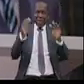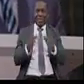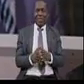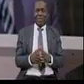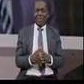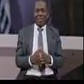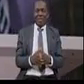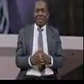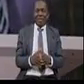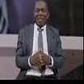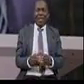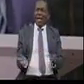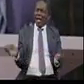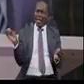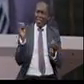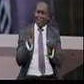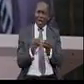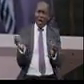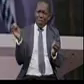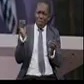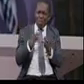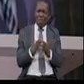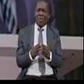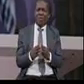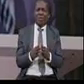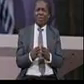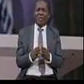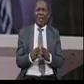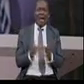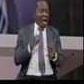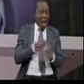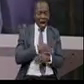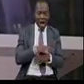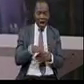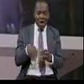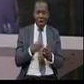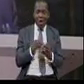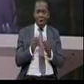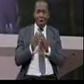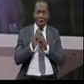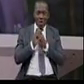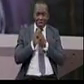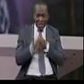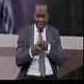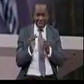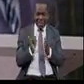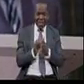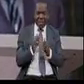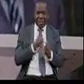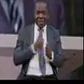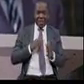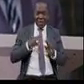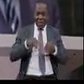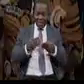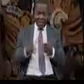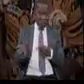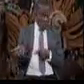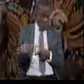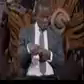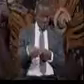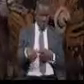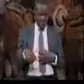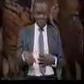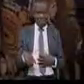Extraordinary. And all the gift the Lord has bestowed upon you during this period